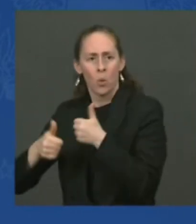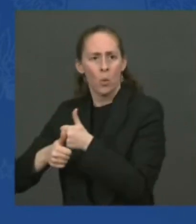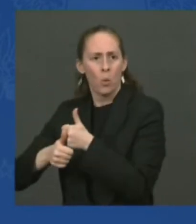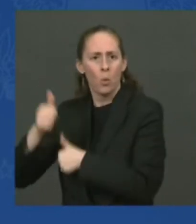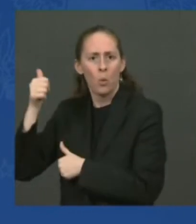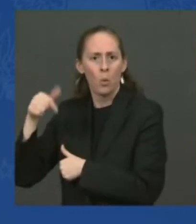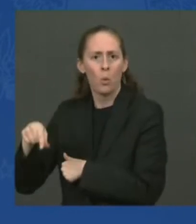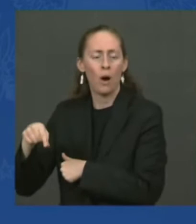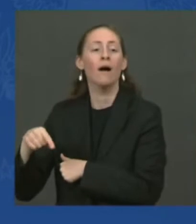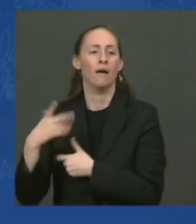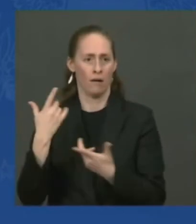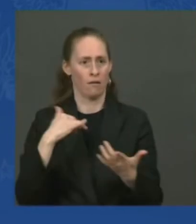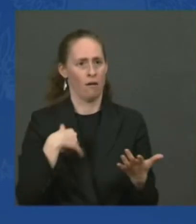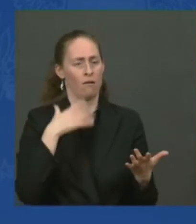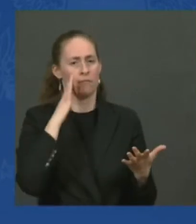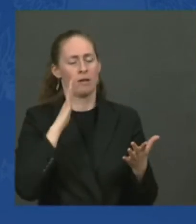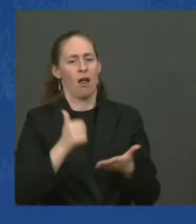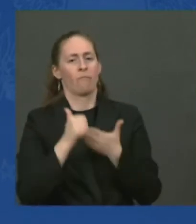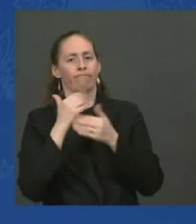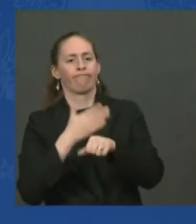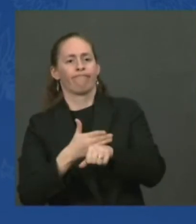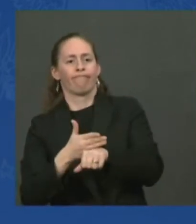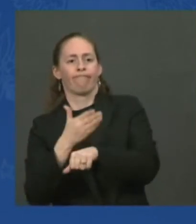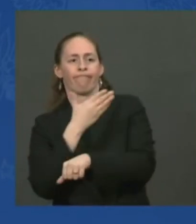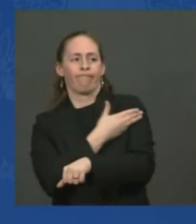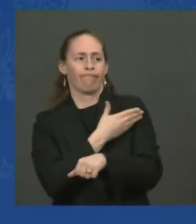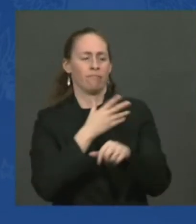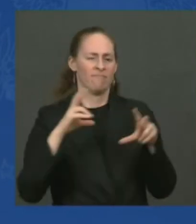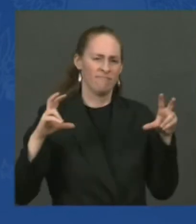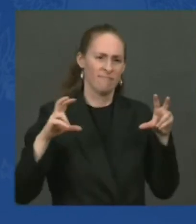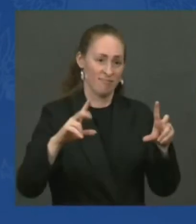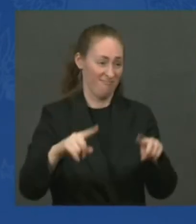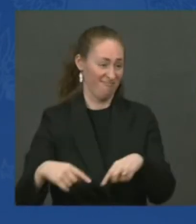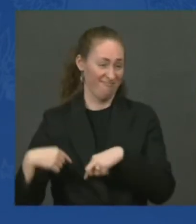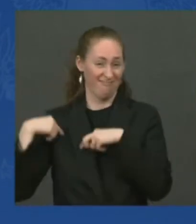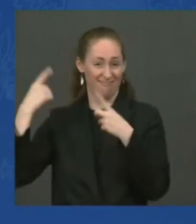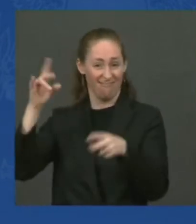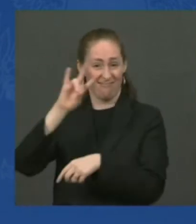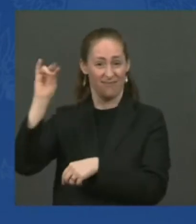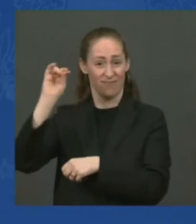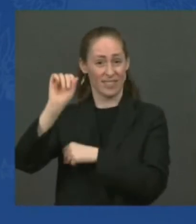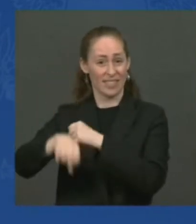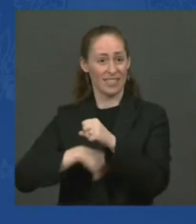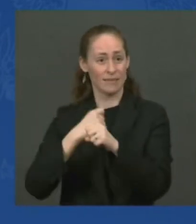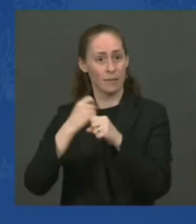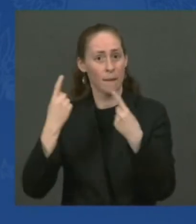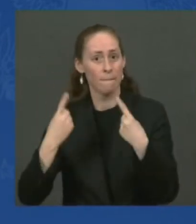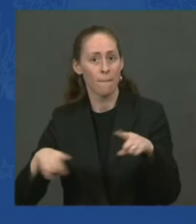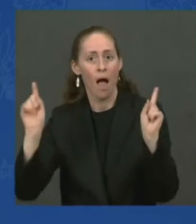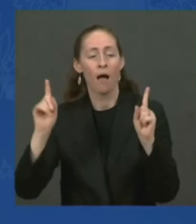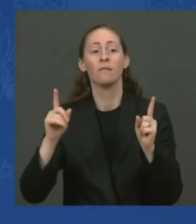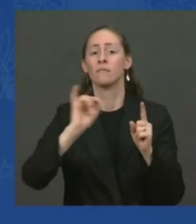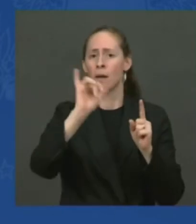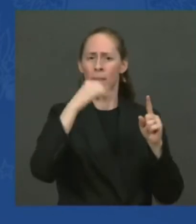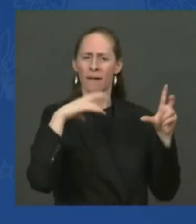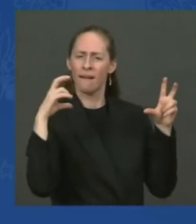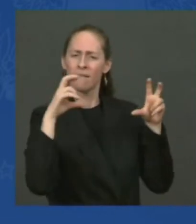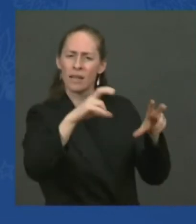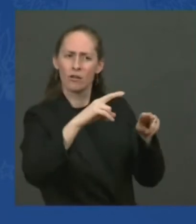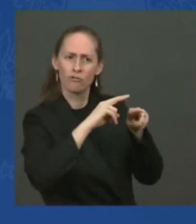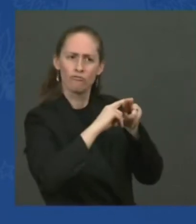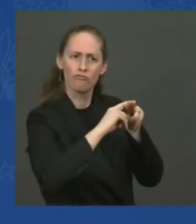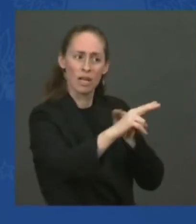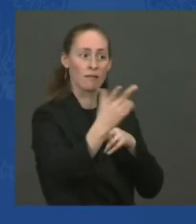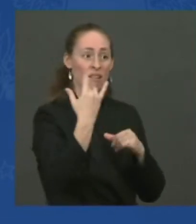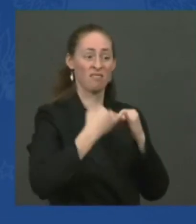roads and bridges in the past 70 years. It makes the most significant investment in passenger rail in the past 50 years and